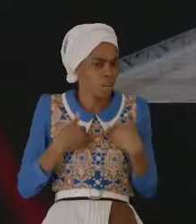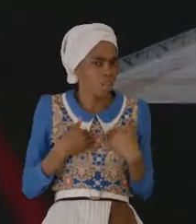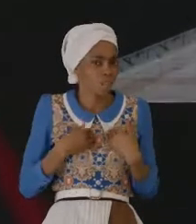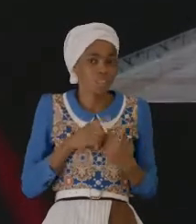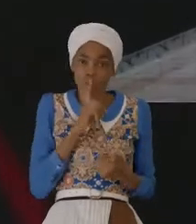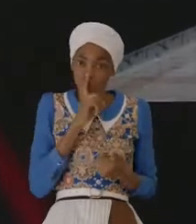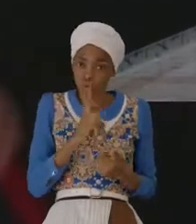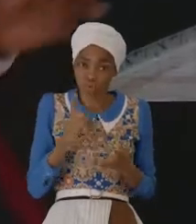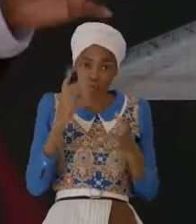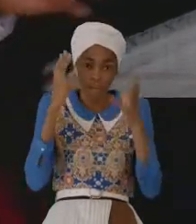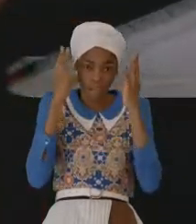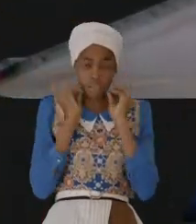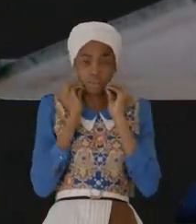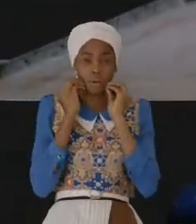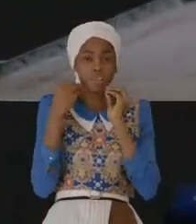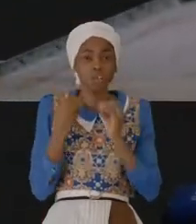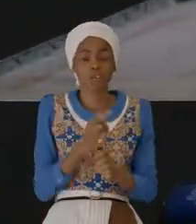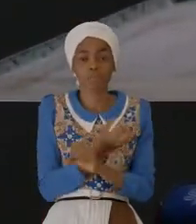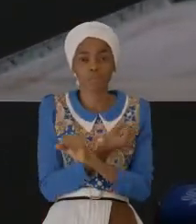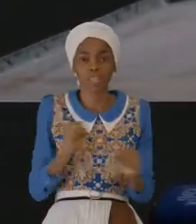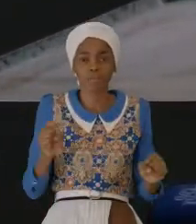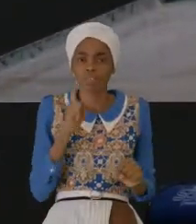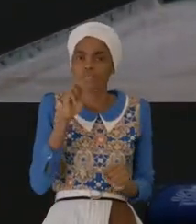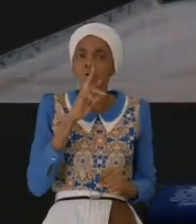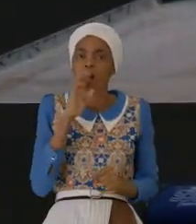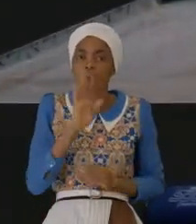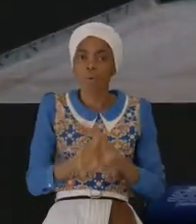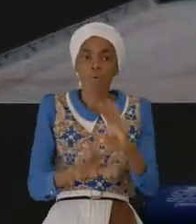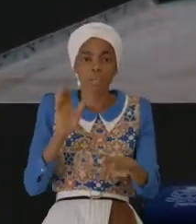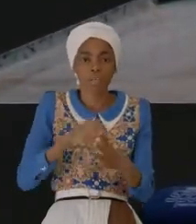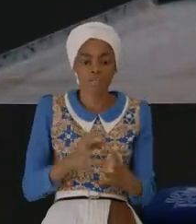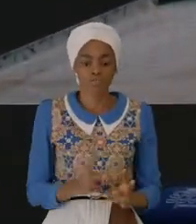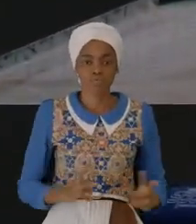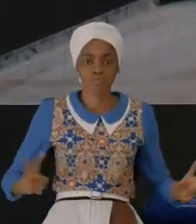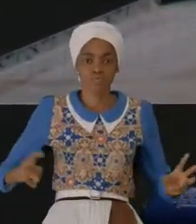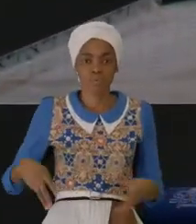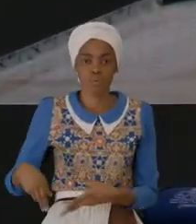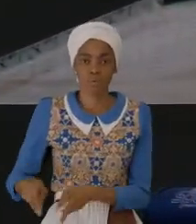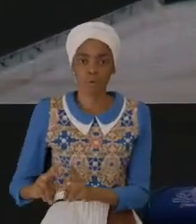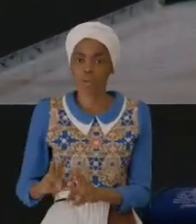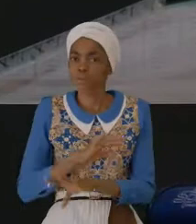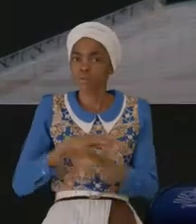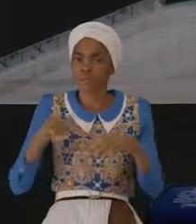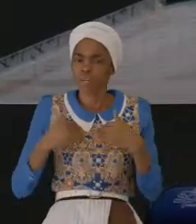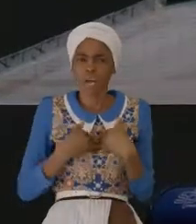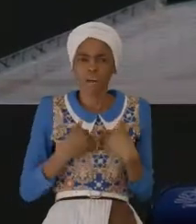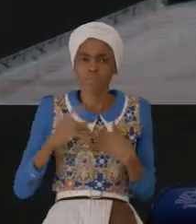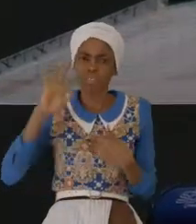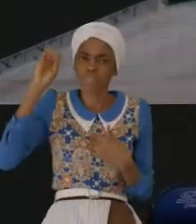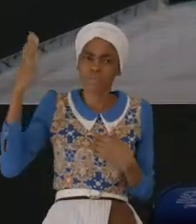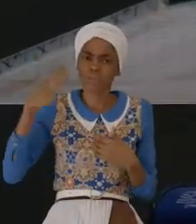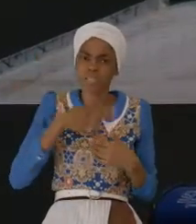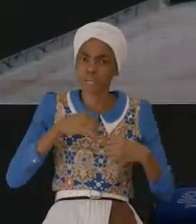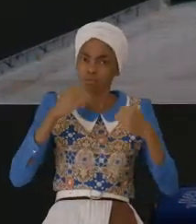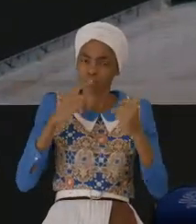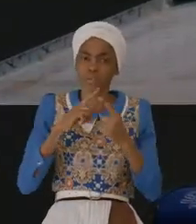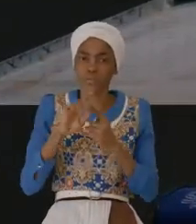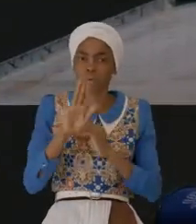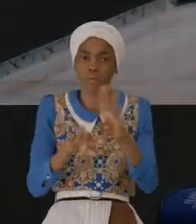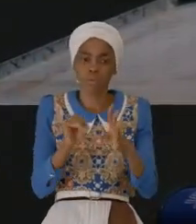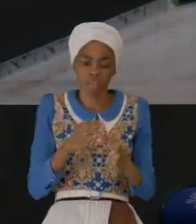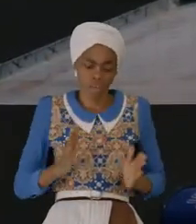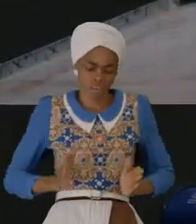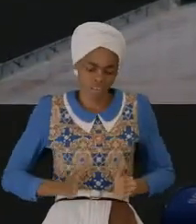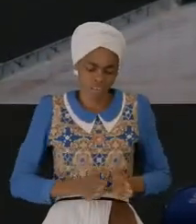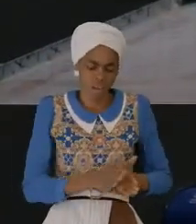experience of Salvation you're walking in the Broadway you don't have the grace and the strength to walk in the narrow path